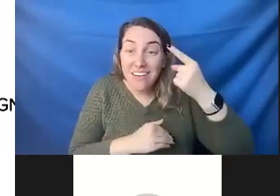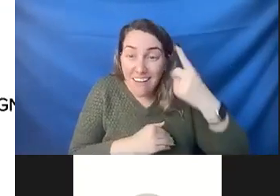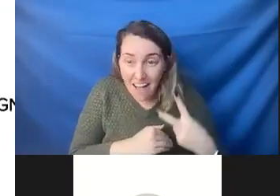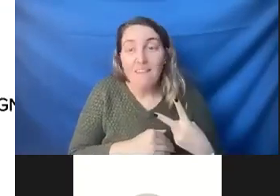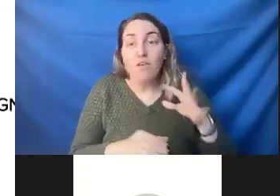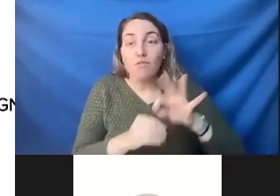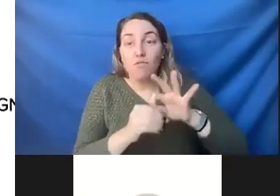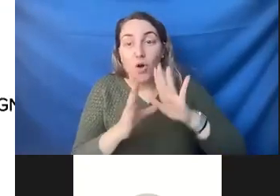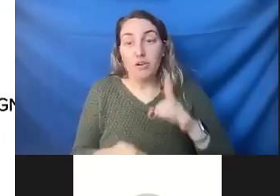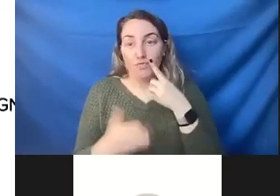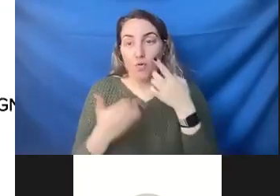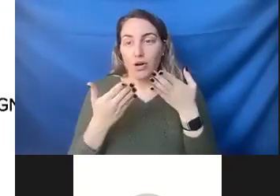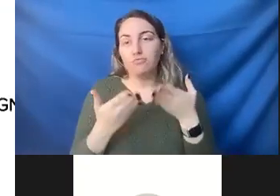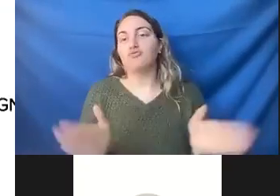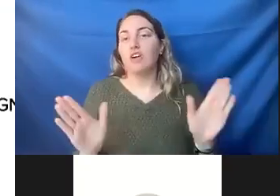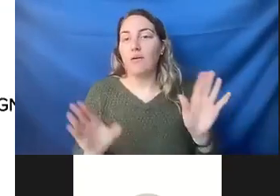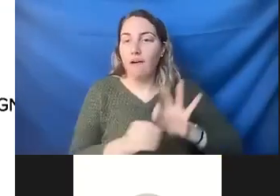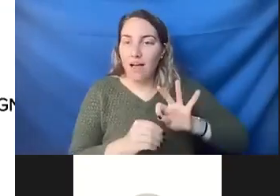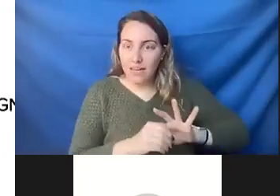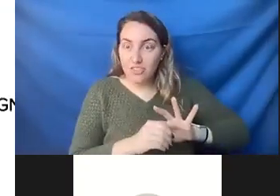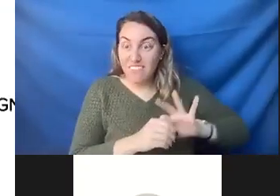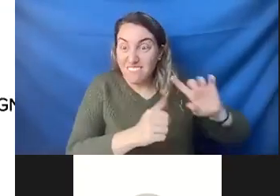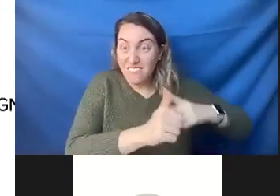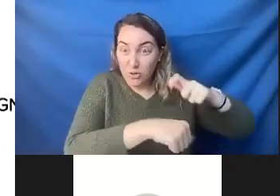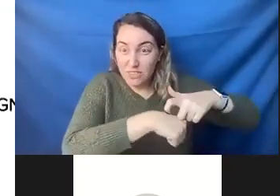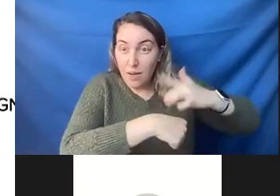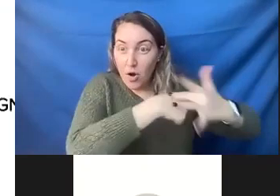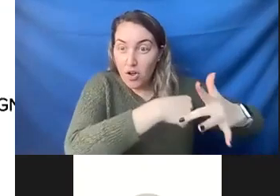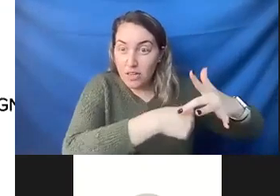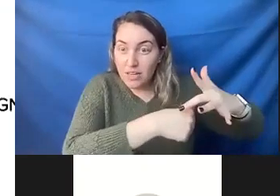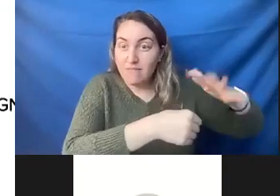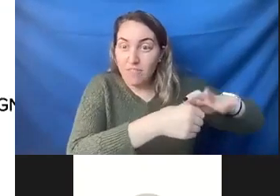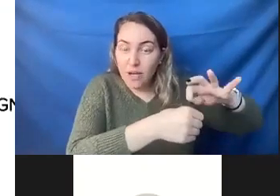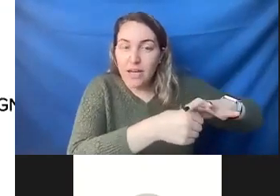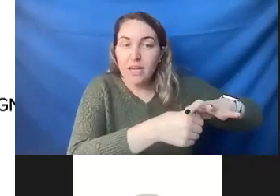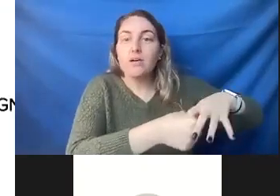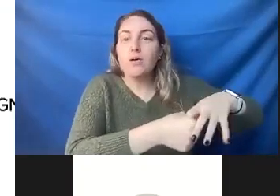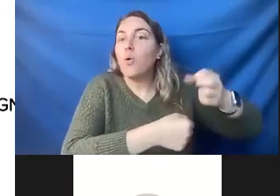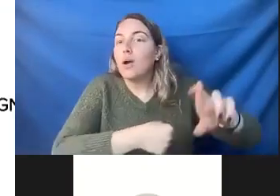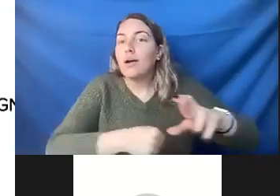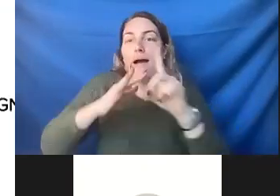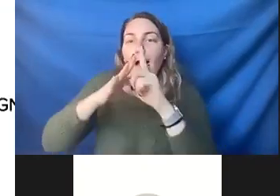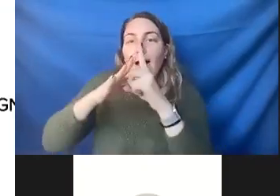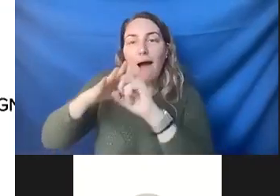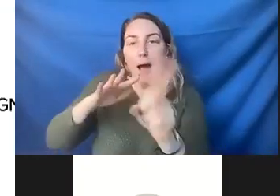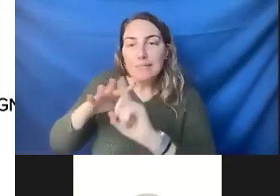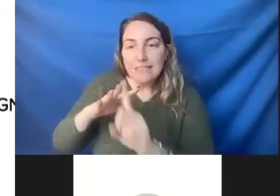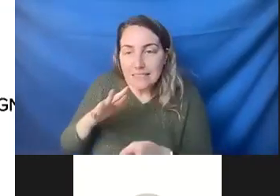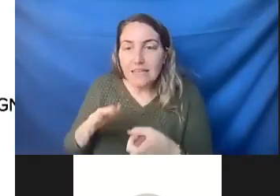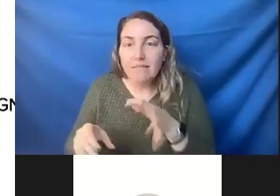general election used early voting for the first time or used absentee voting. And those were two things that were pretty new last